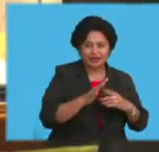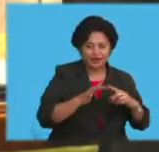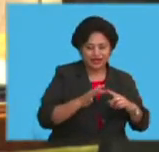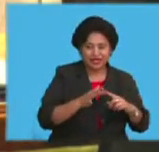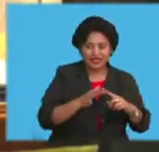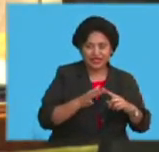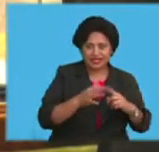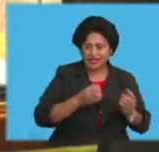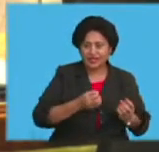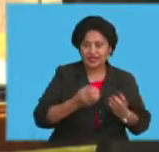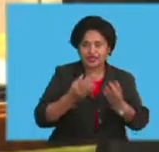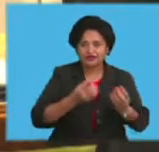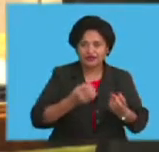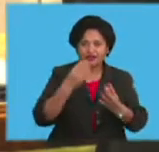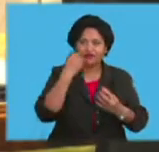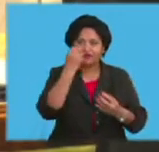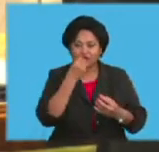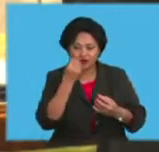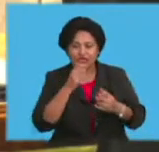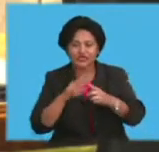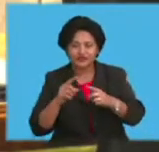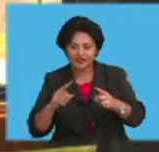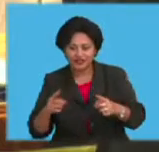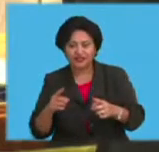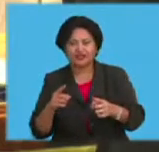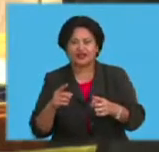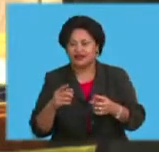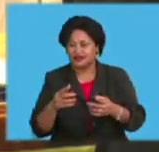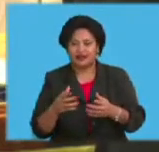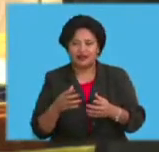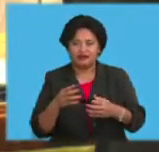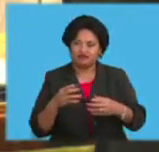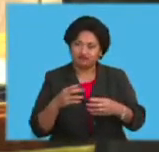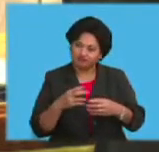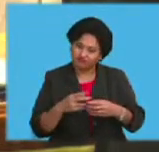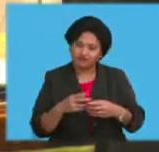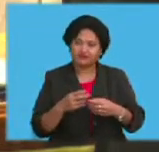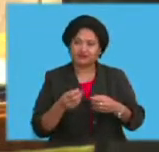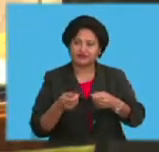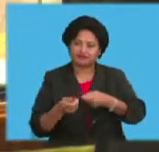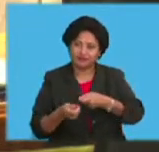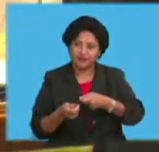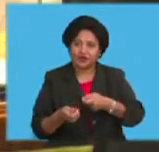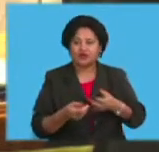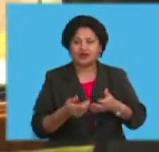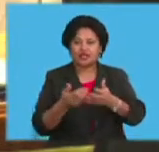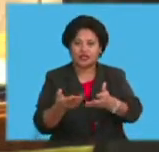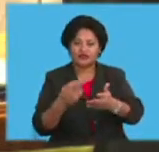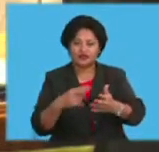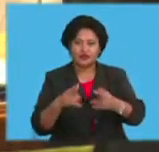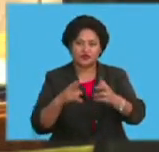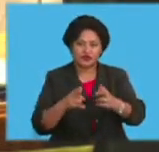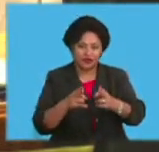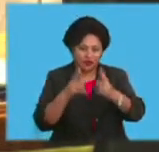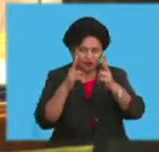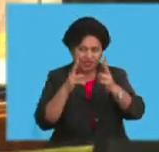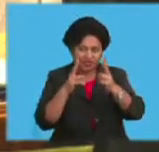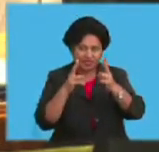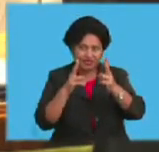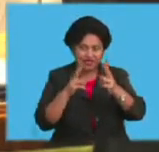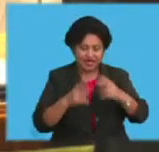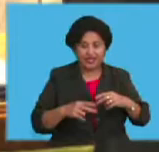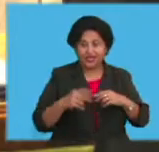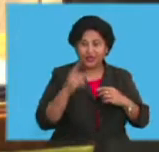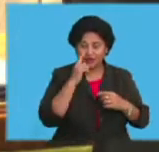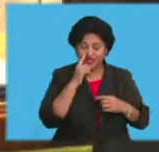chains, and tourism as our large foreign exchange earner, Madam Speaker, and having our Fijian grown produce regularly on the menus